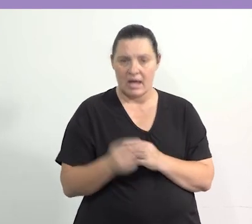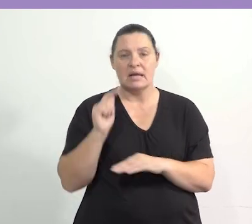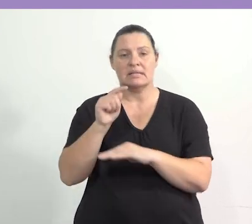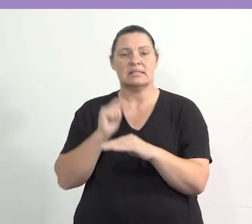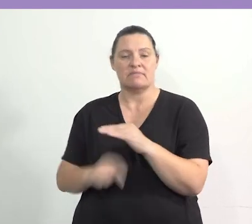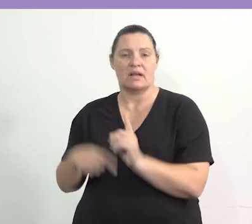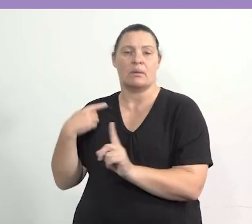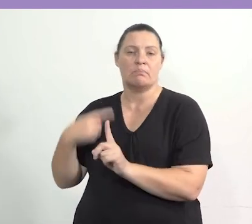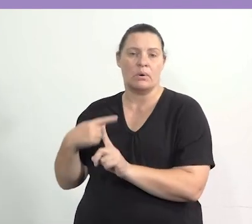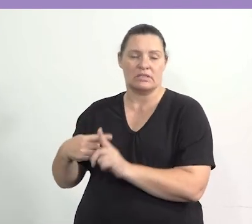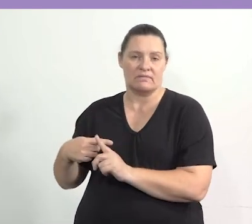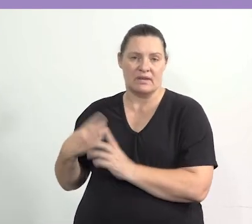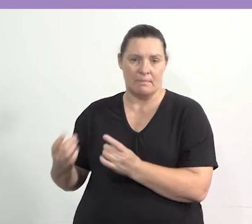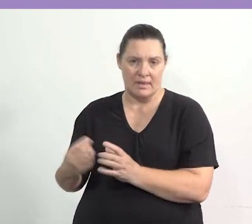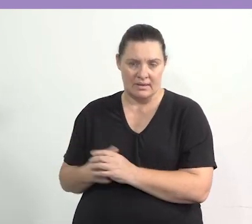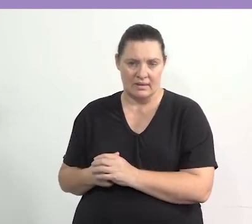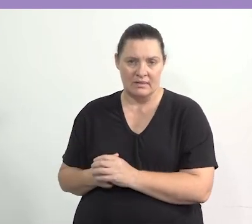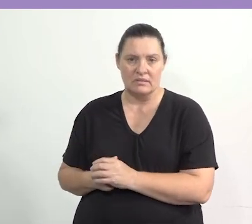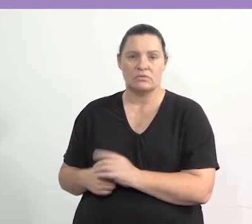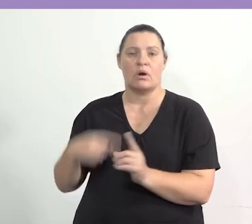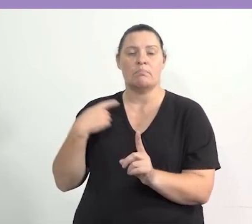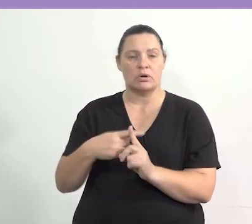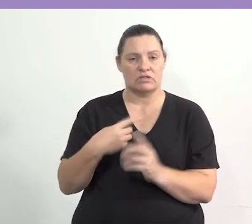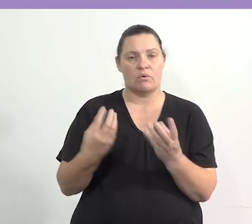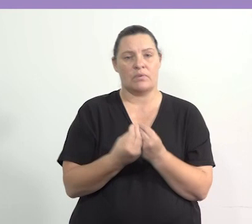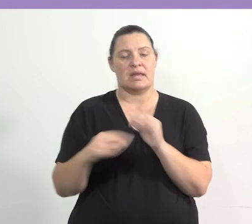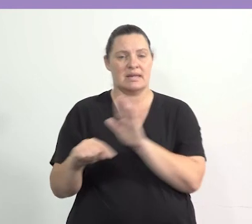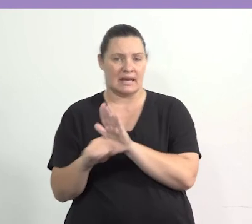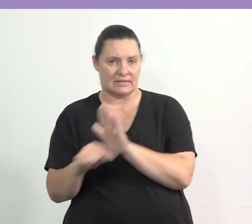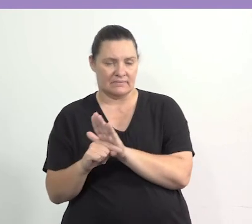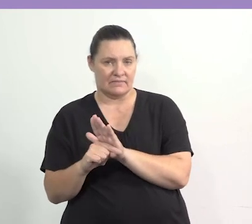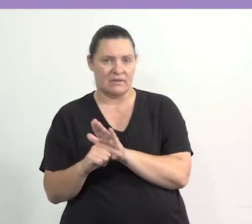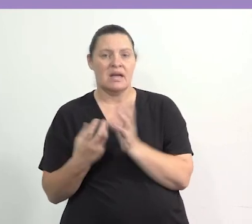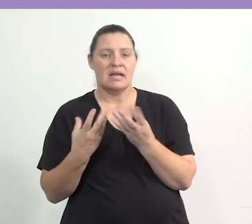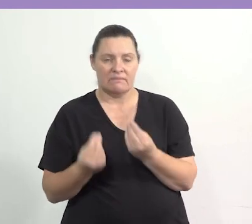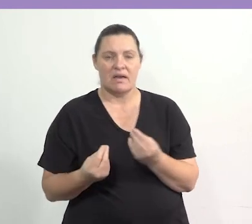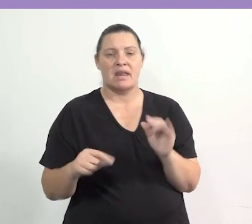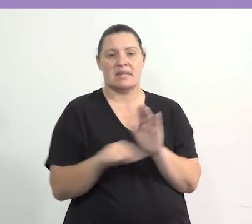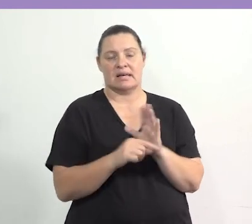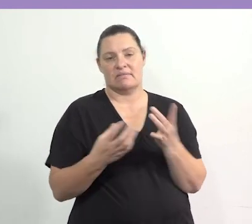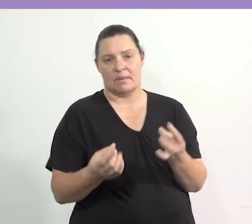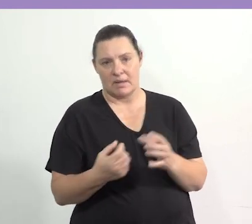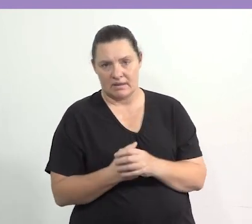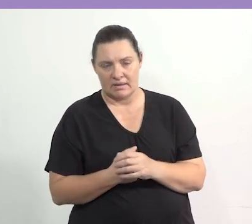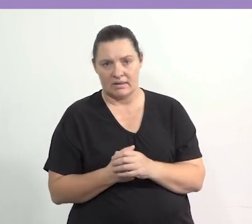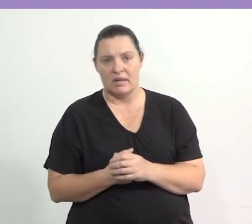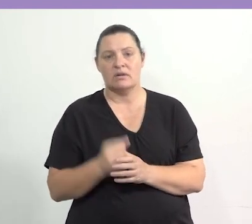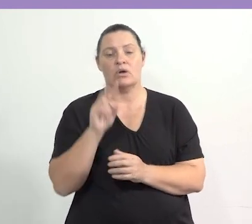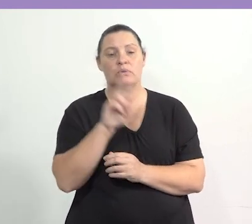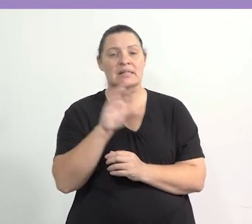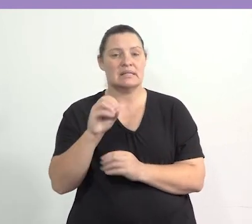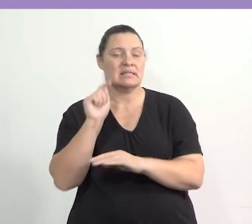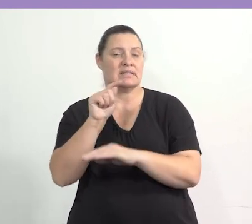and I am dividing it with a positive number. So a positive with a negative is a negative number, and